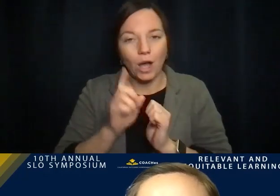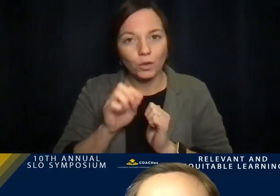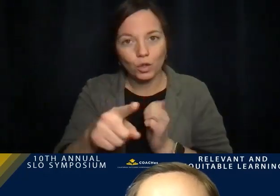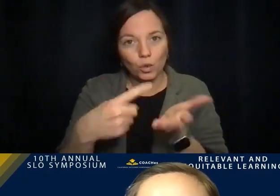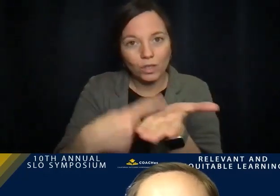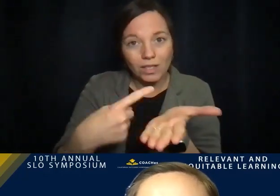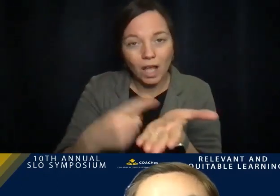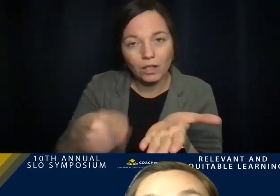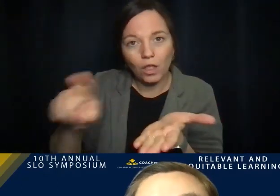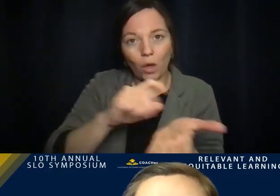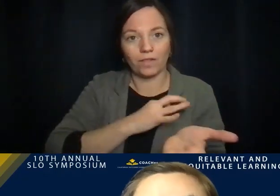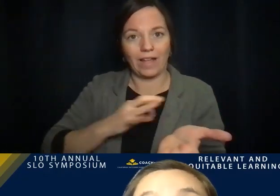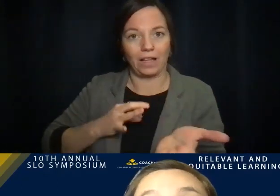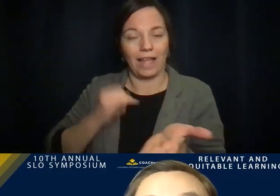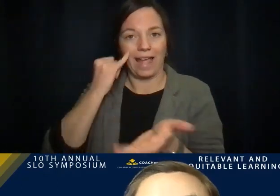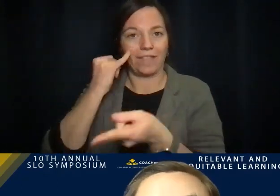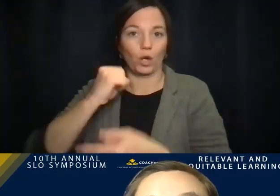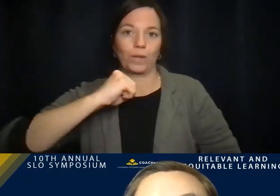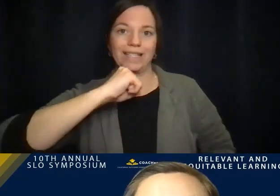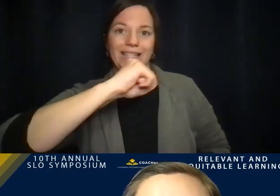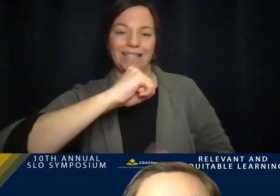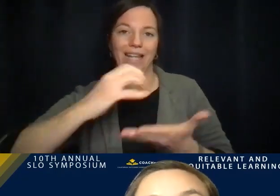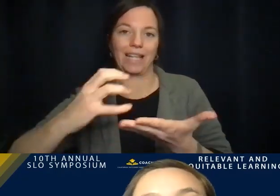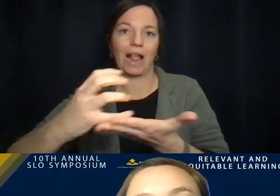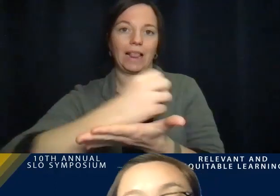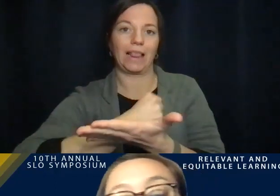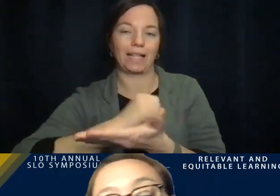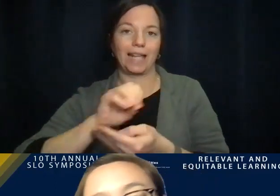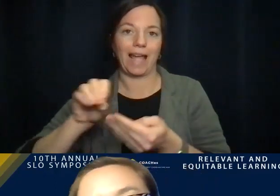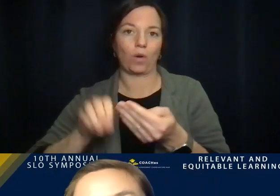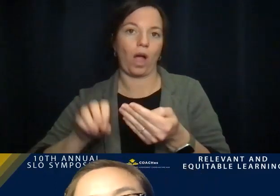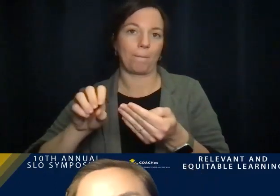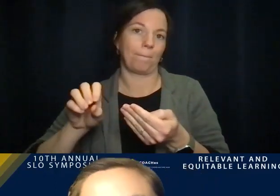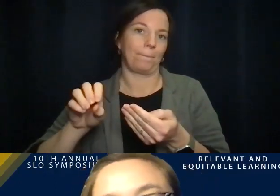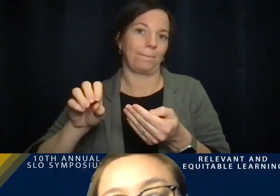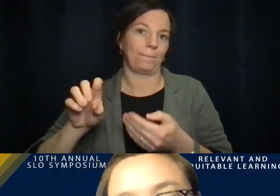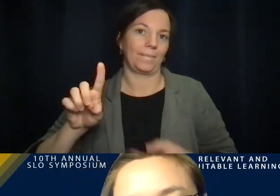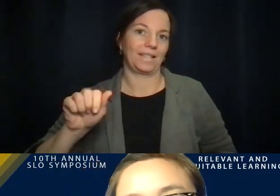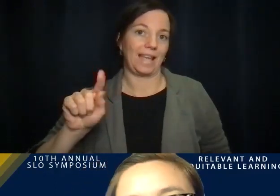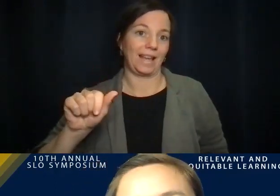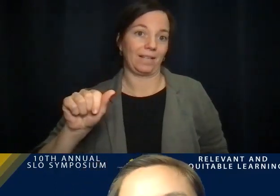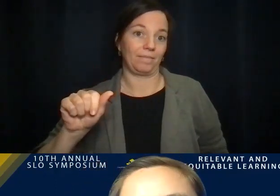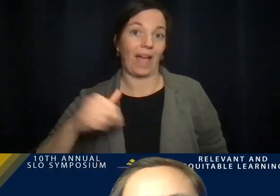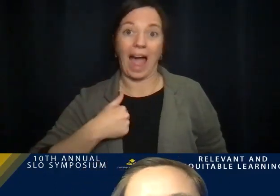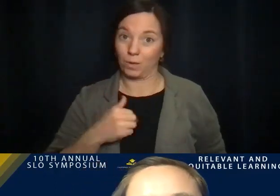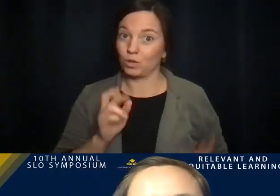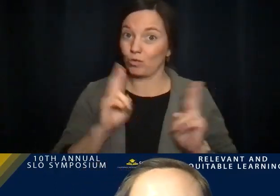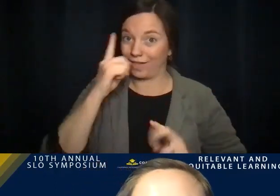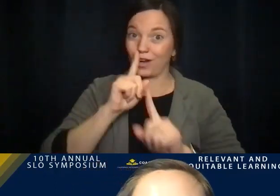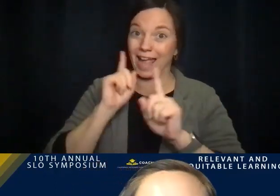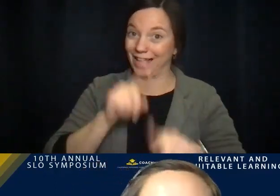may be resisting collecting outcomes data? You know, what would you say? And I had an answer ready for that. You better believe